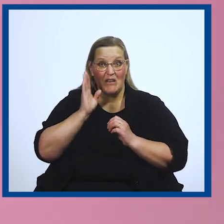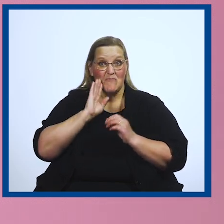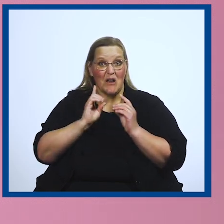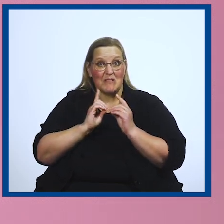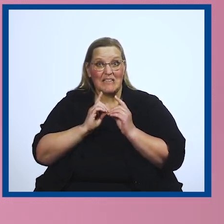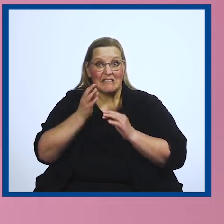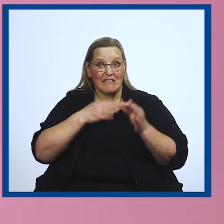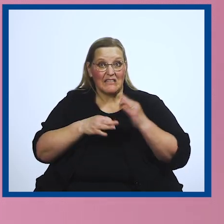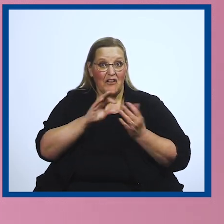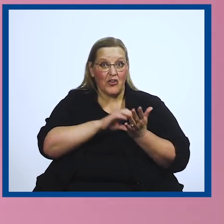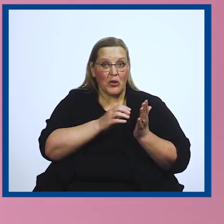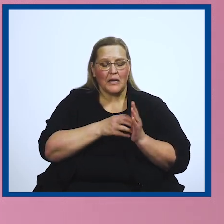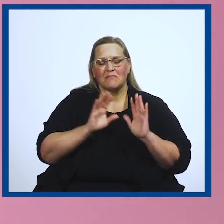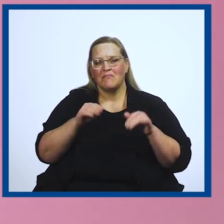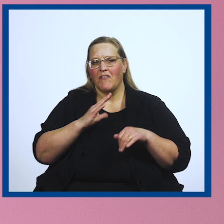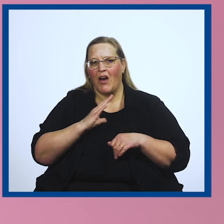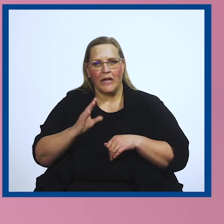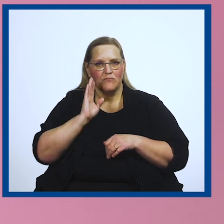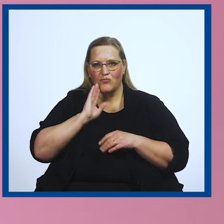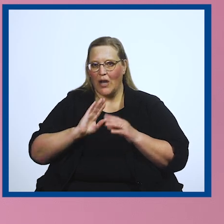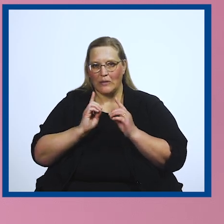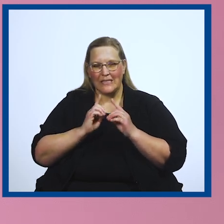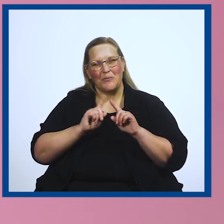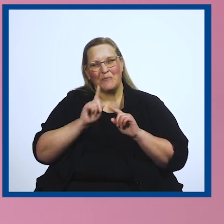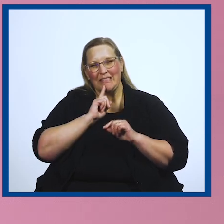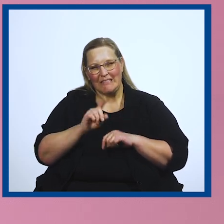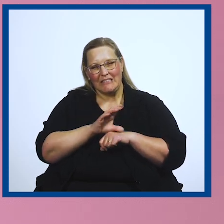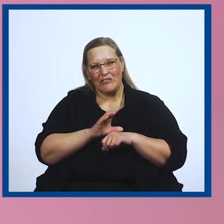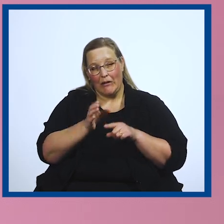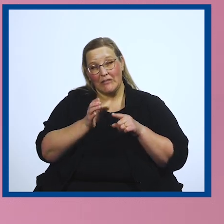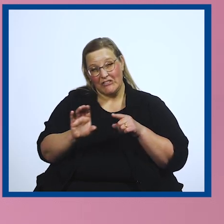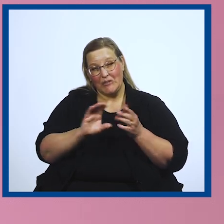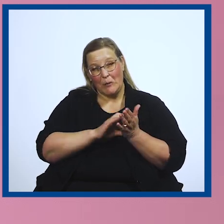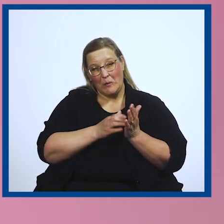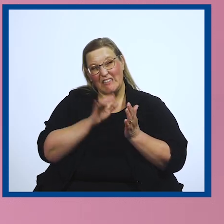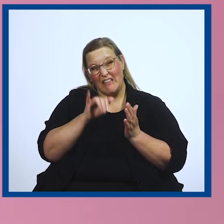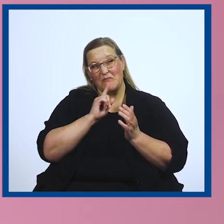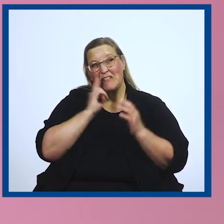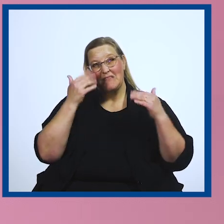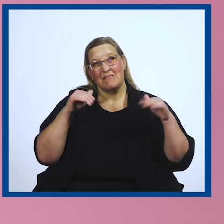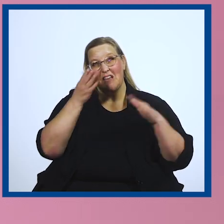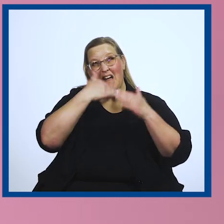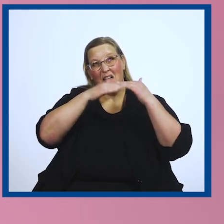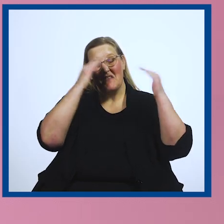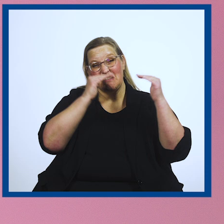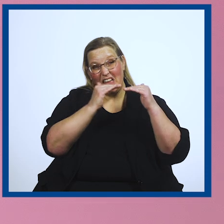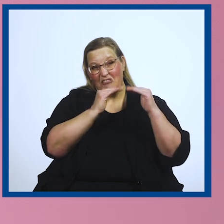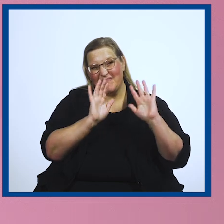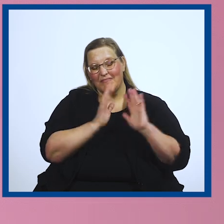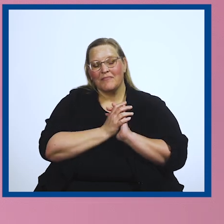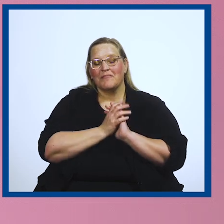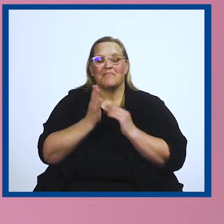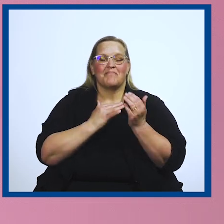you, brownies, totally good, on fire. But chocolate chips, that's the celestial standard right there. Go break down